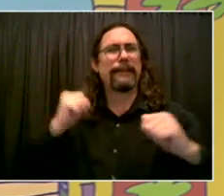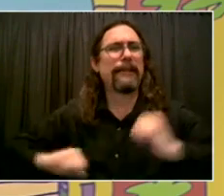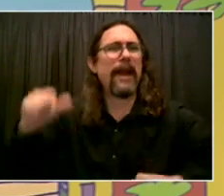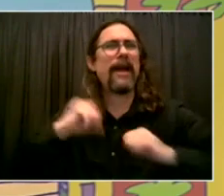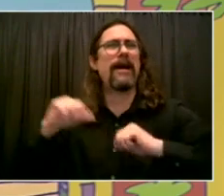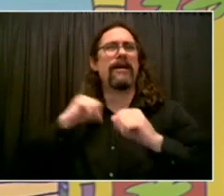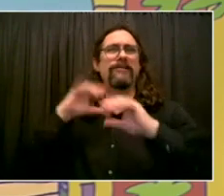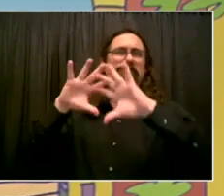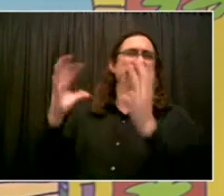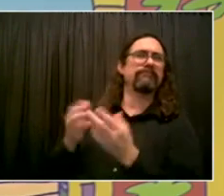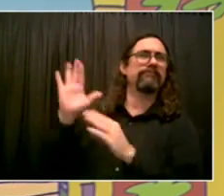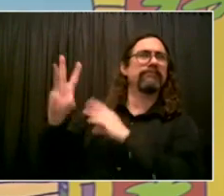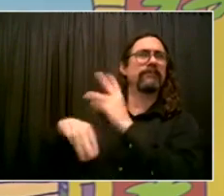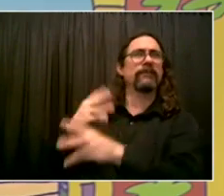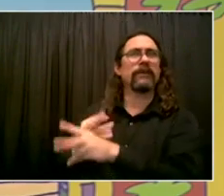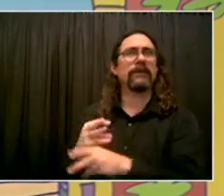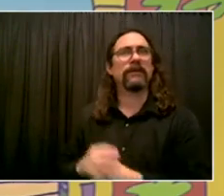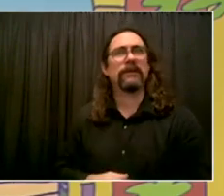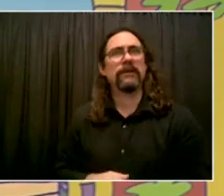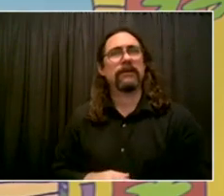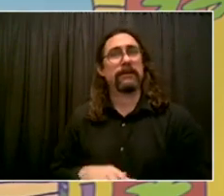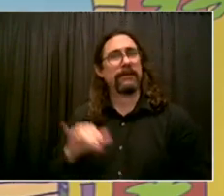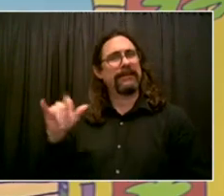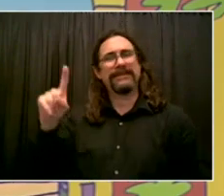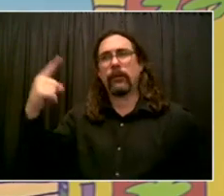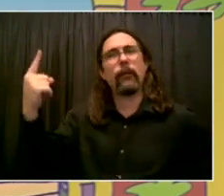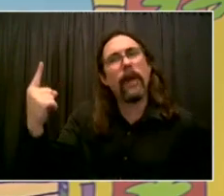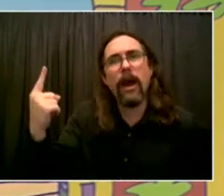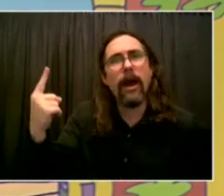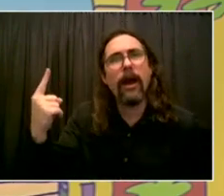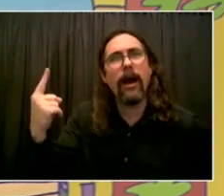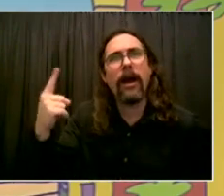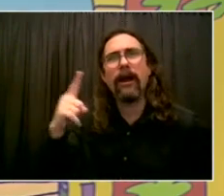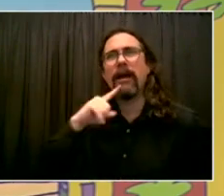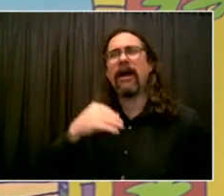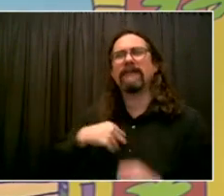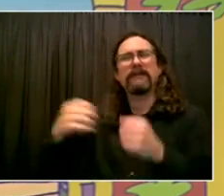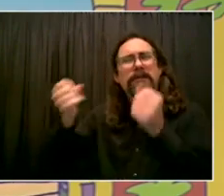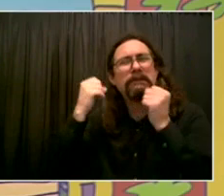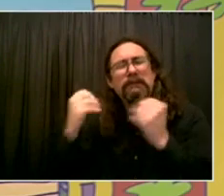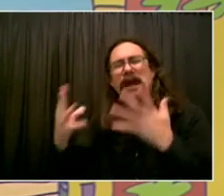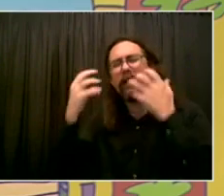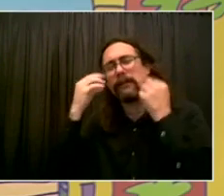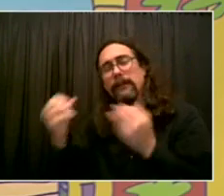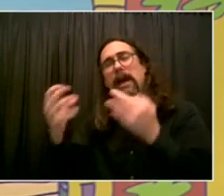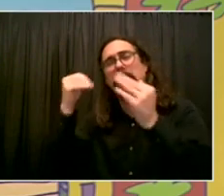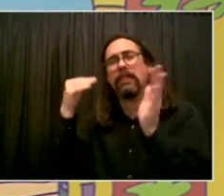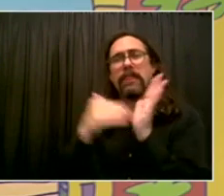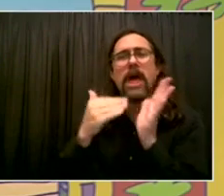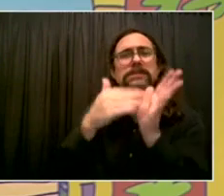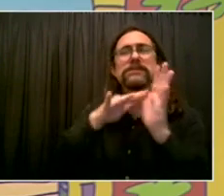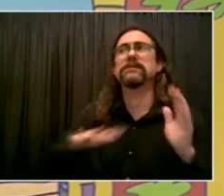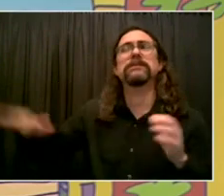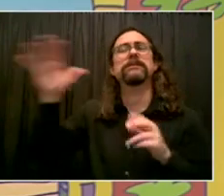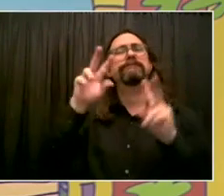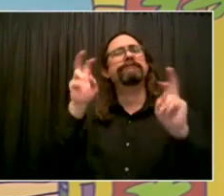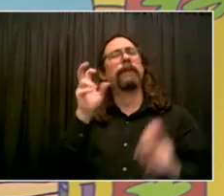businesses, mom and pop businesses, places that were started as a labor of love continue to be kept as a labor of